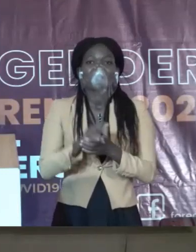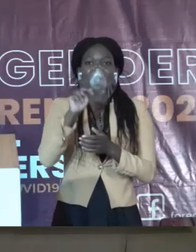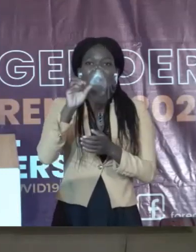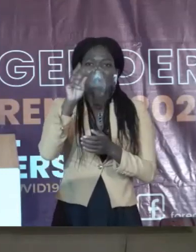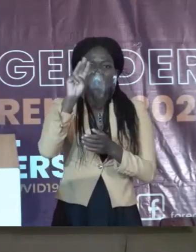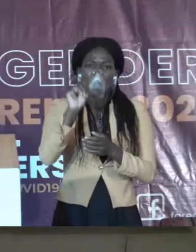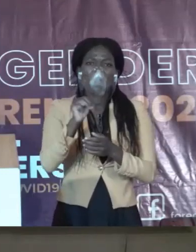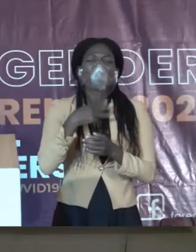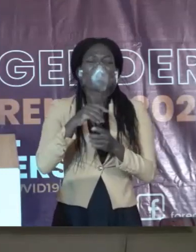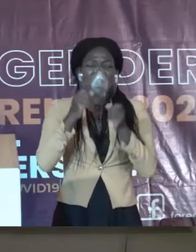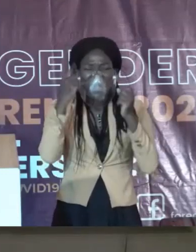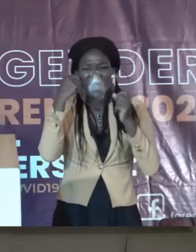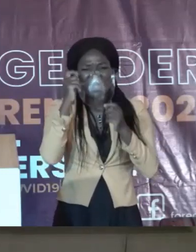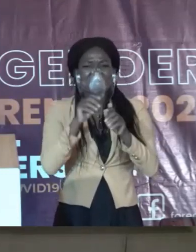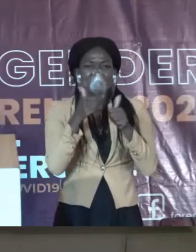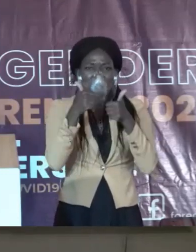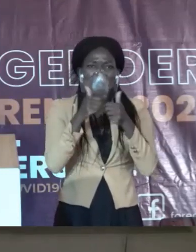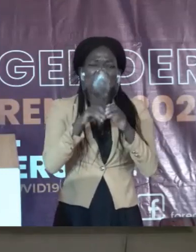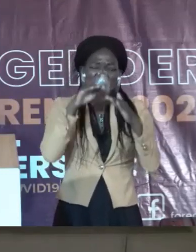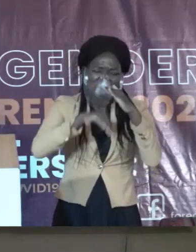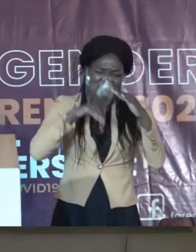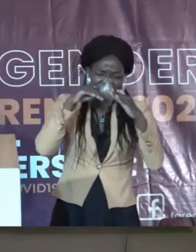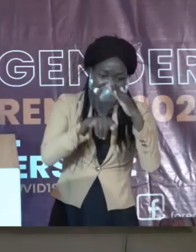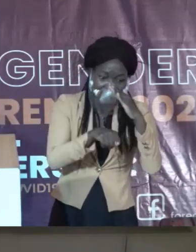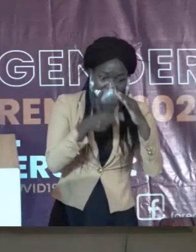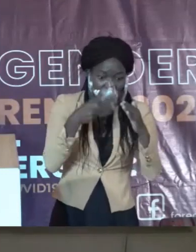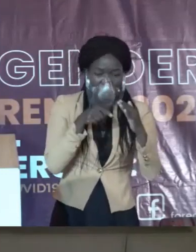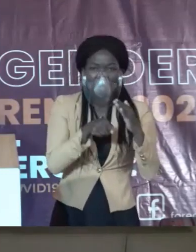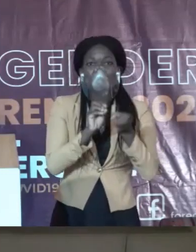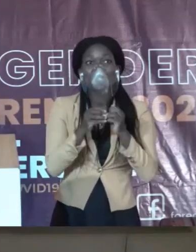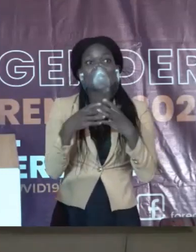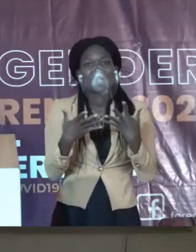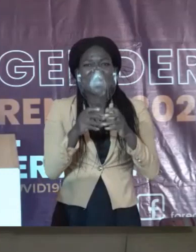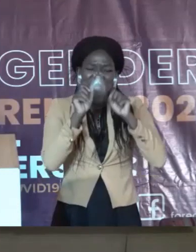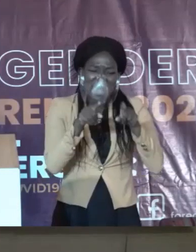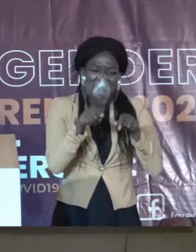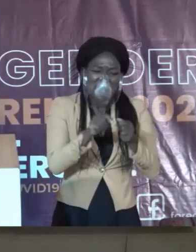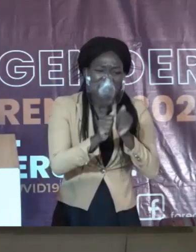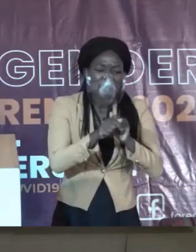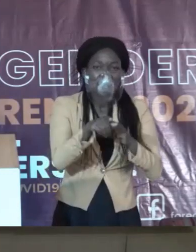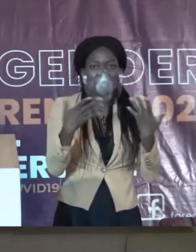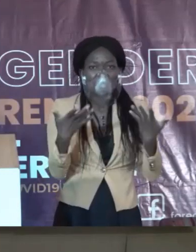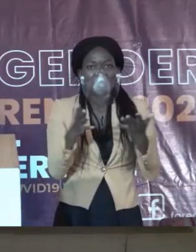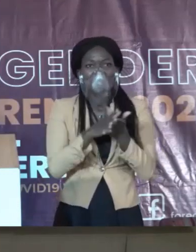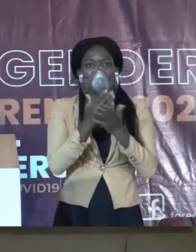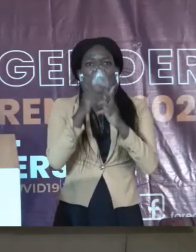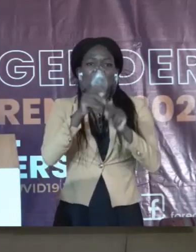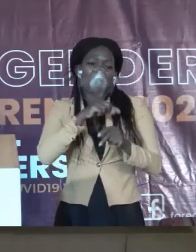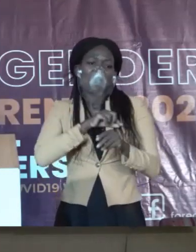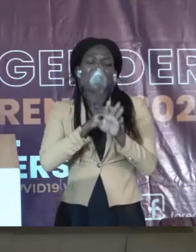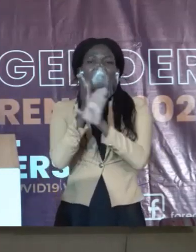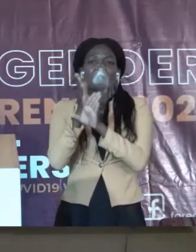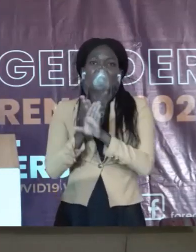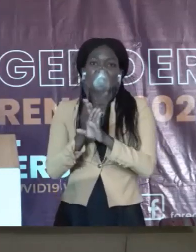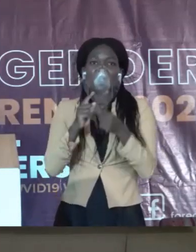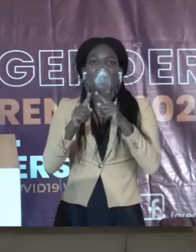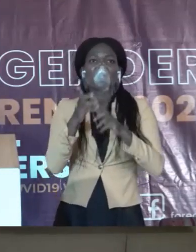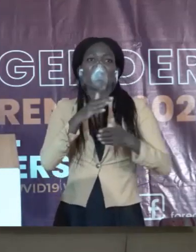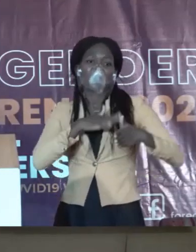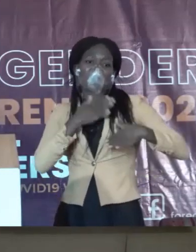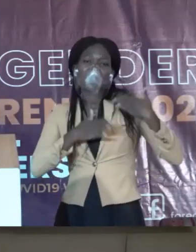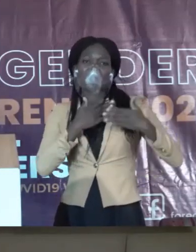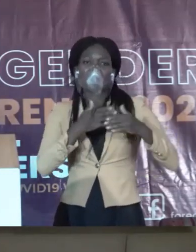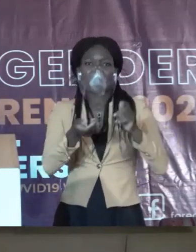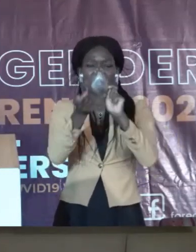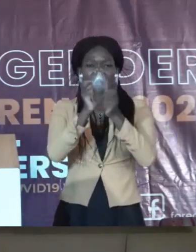They're things that we can hold sometimes in spite of ourselves. We might want to believe something different, or we might want our behavior to match to a set of